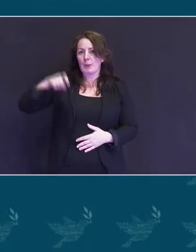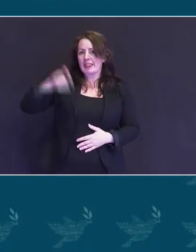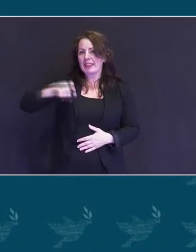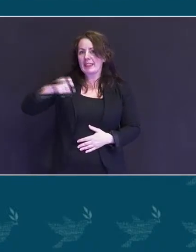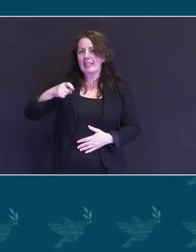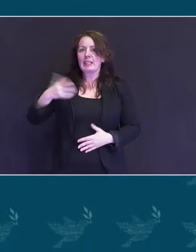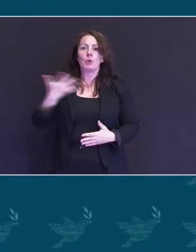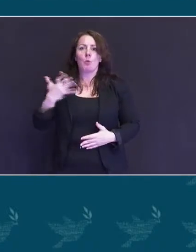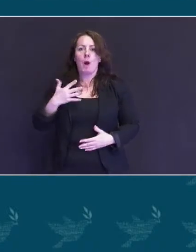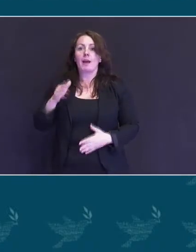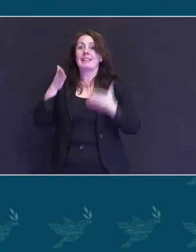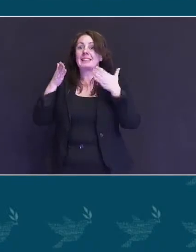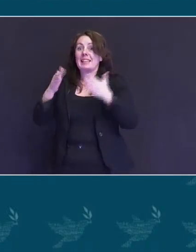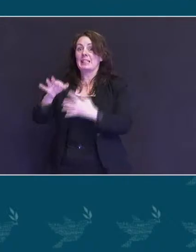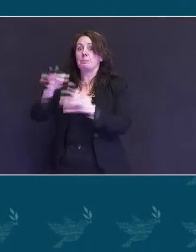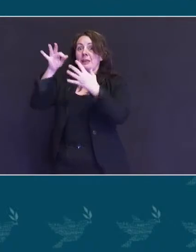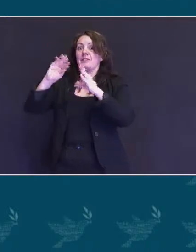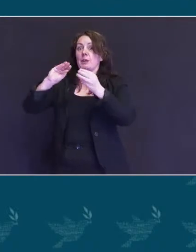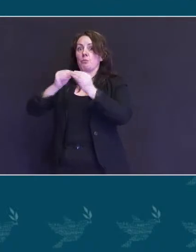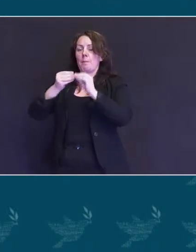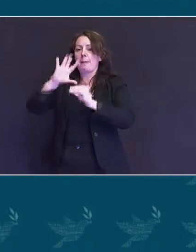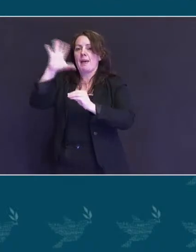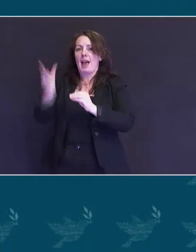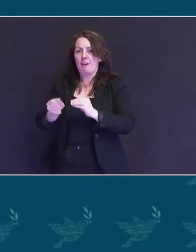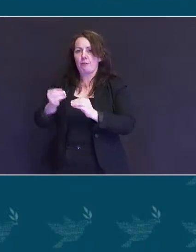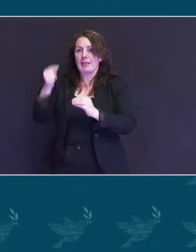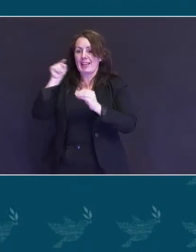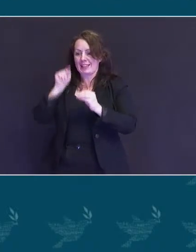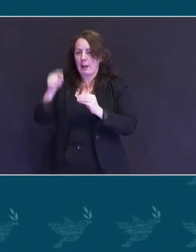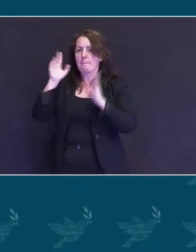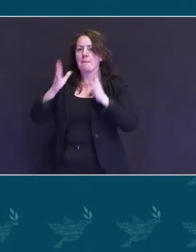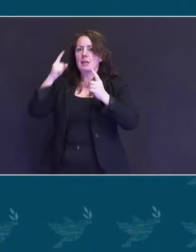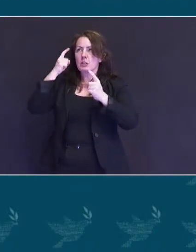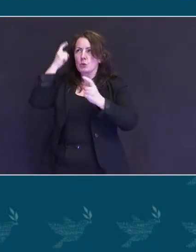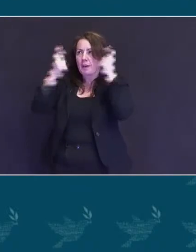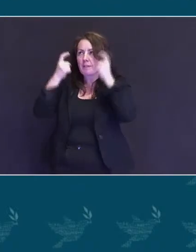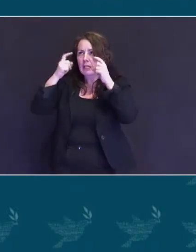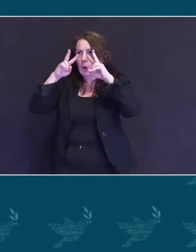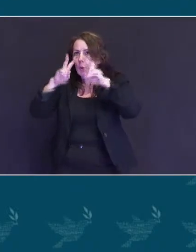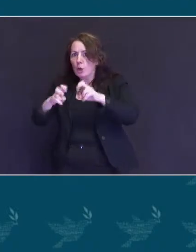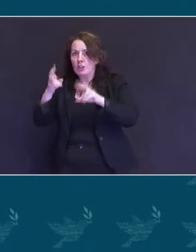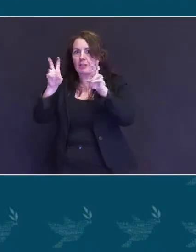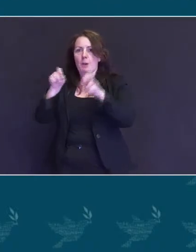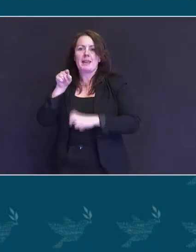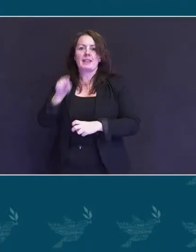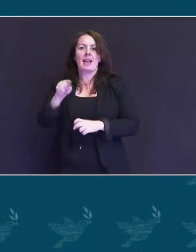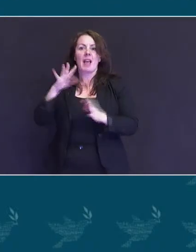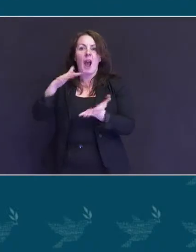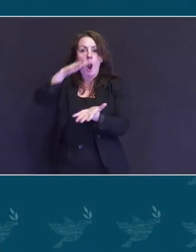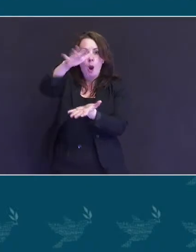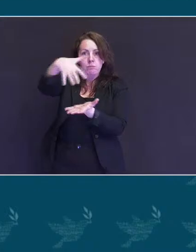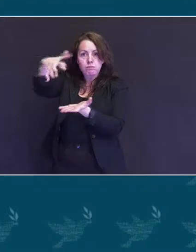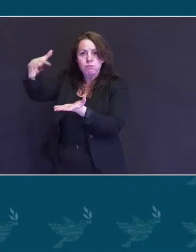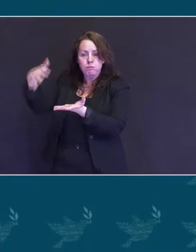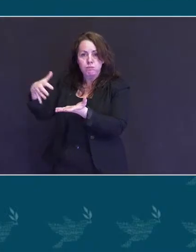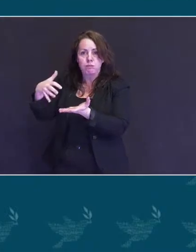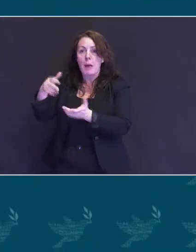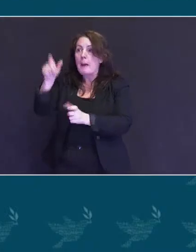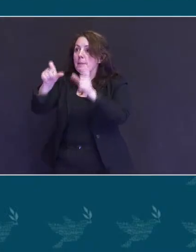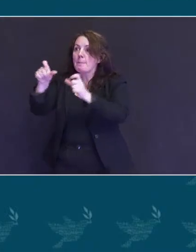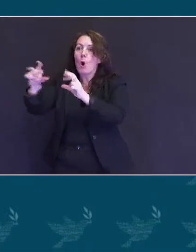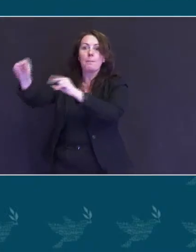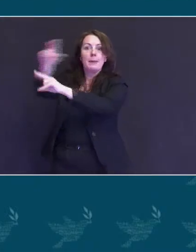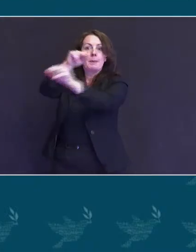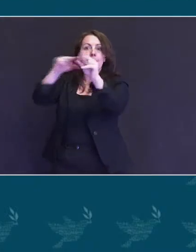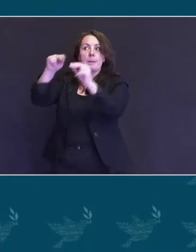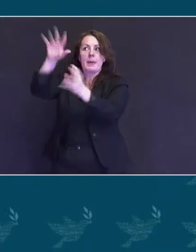have a need to specifically deal with the issue of using AI for African languages.